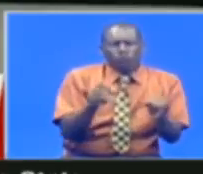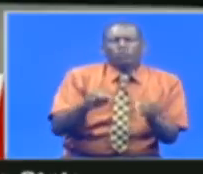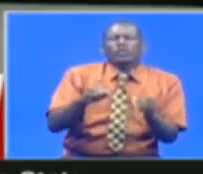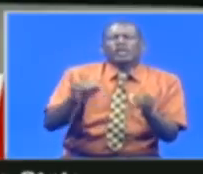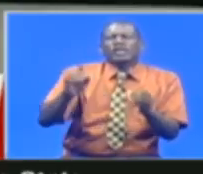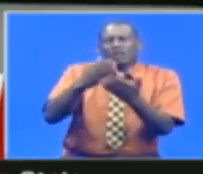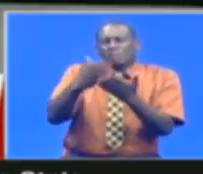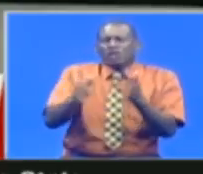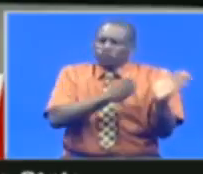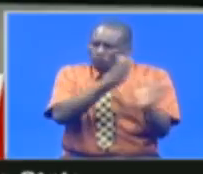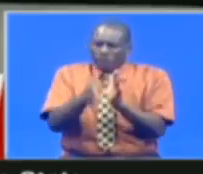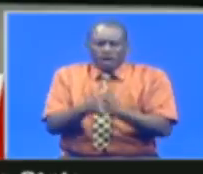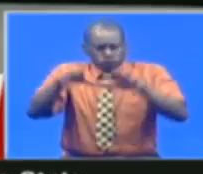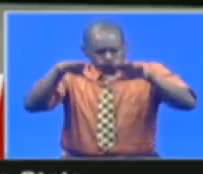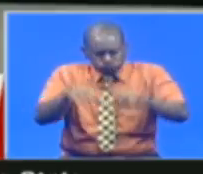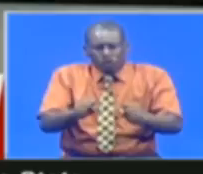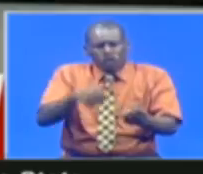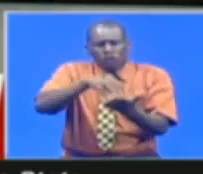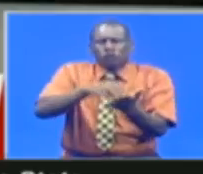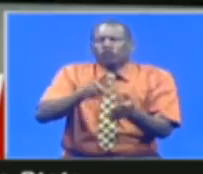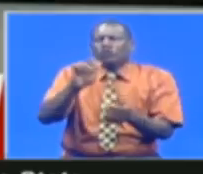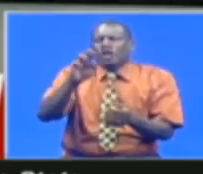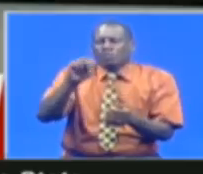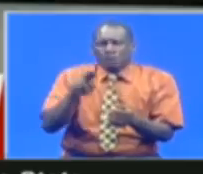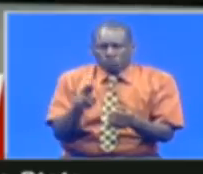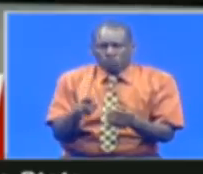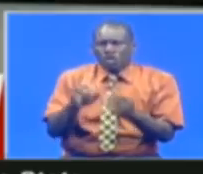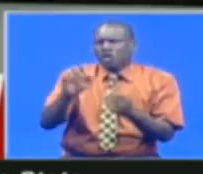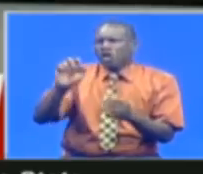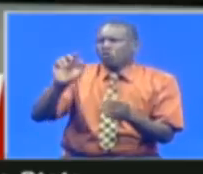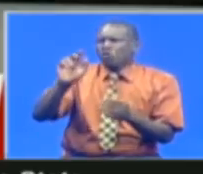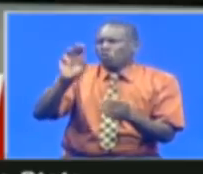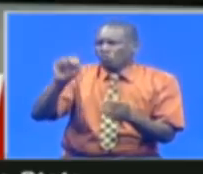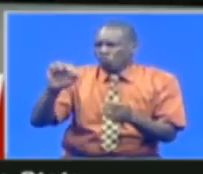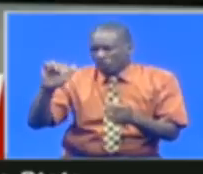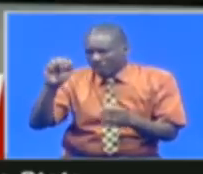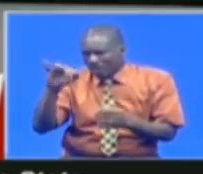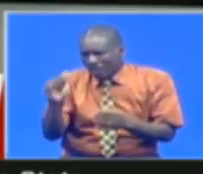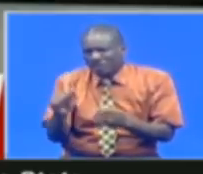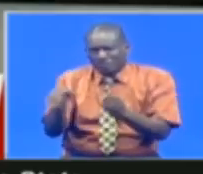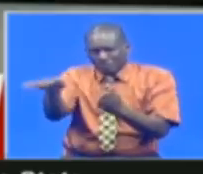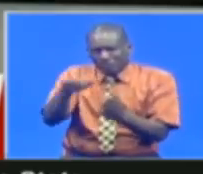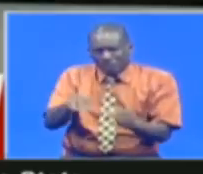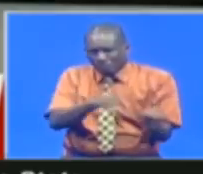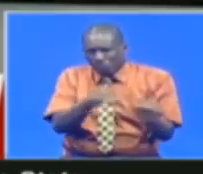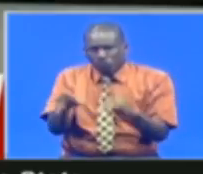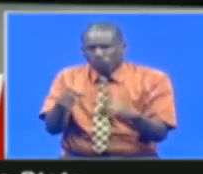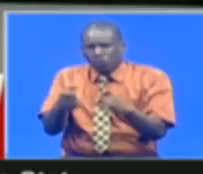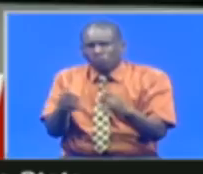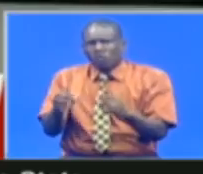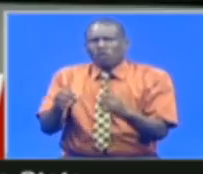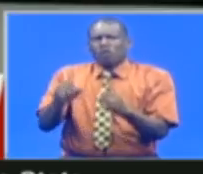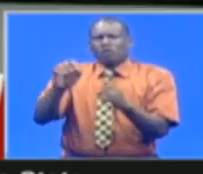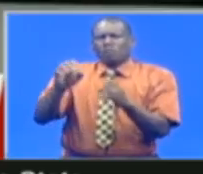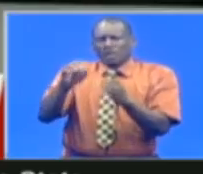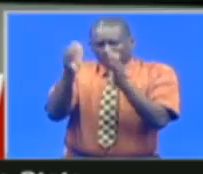and takes Thugge's place. Taking Muia's place is Torome Saitoti, who moves from the Ministry of Defense up to the